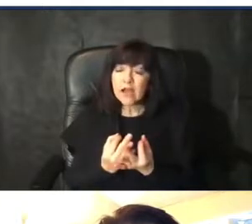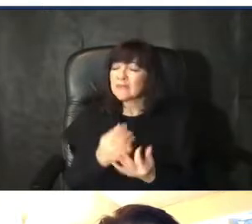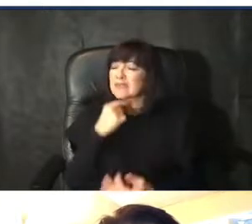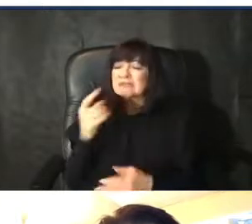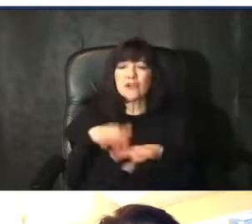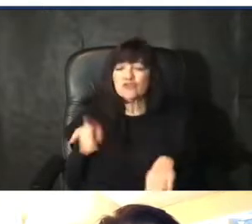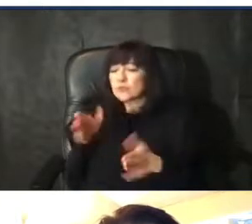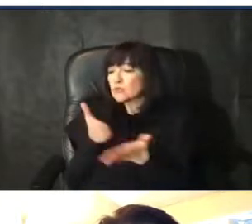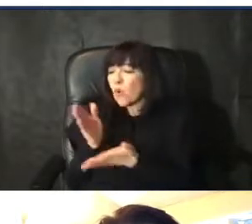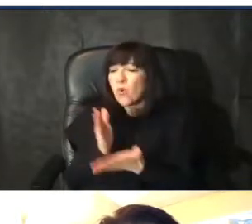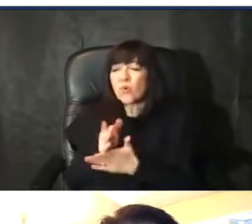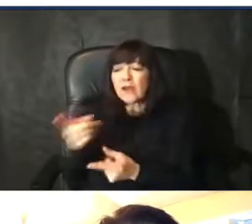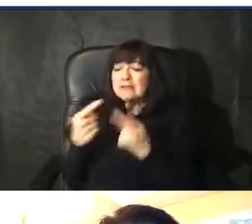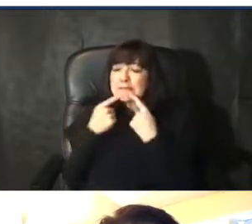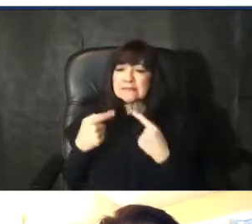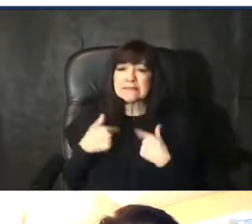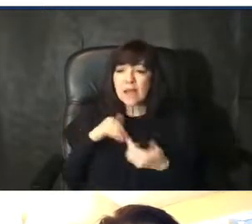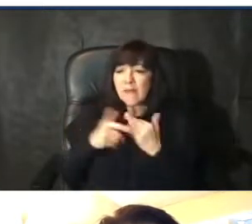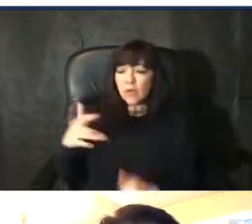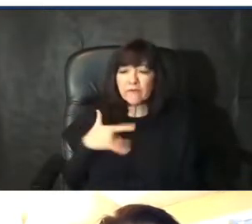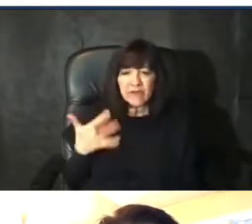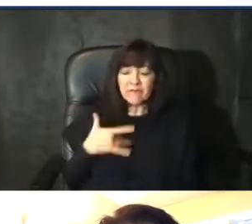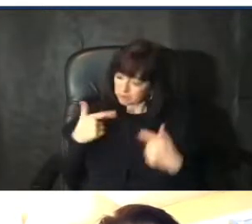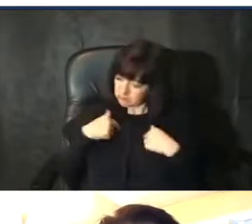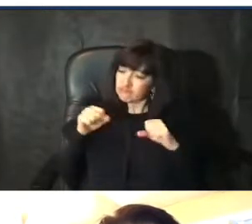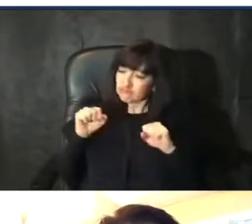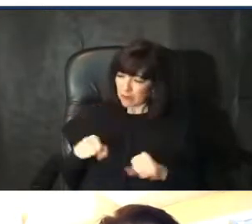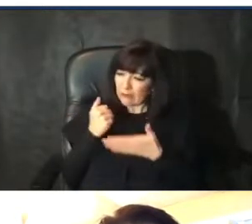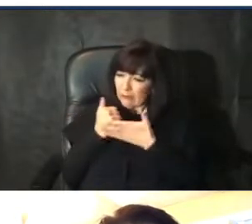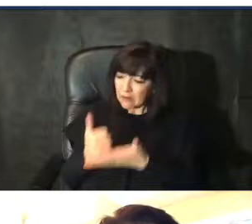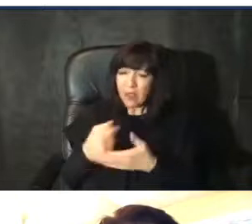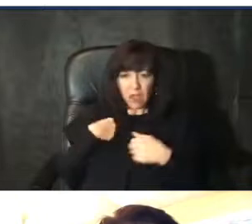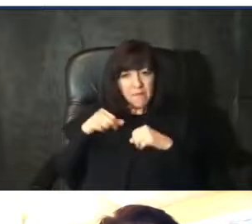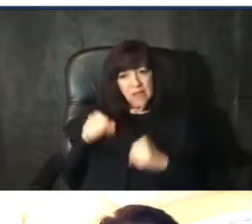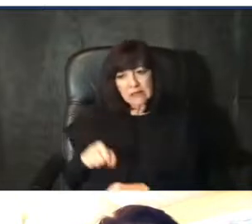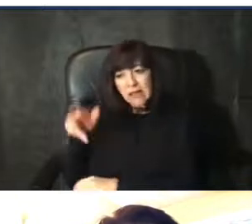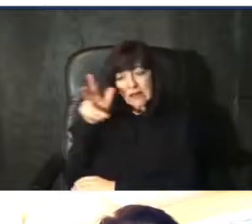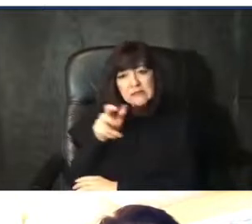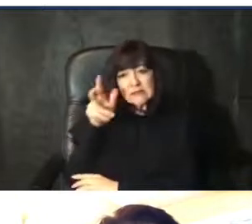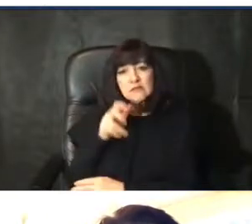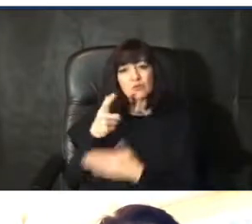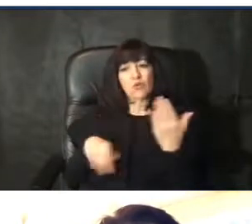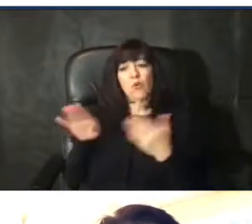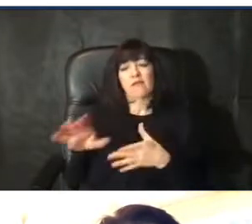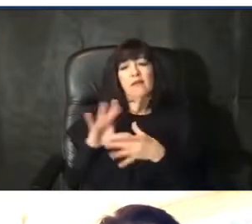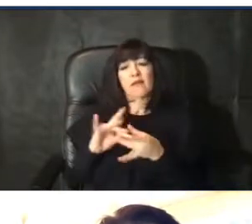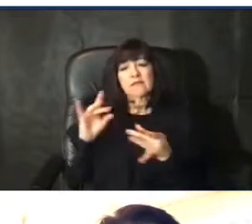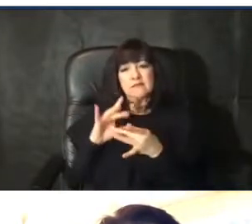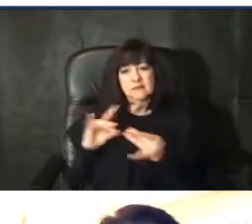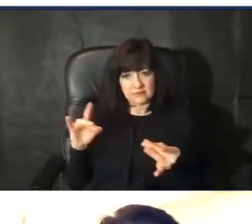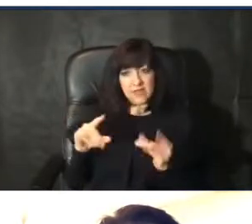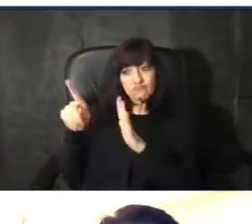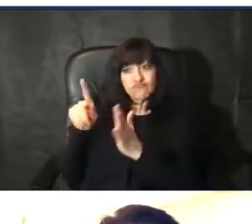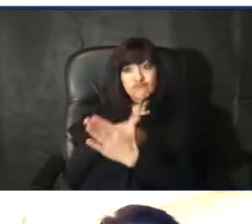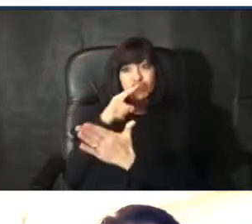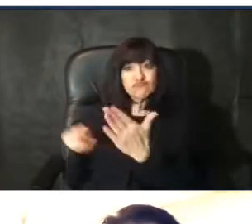to me about how you feel and I can handle it. And then really just listening to what they have to say can make a really big